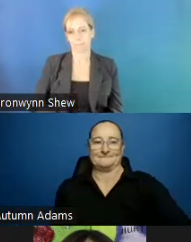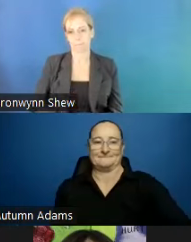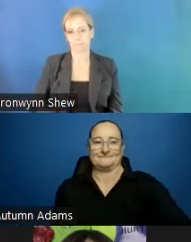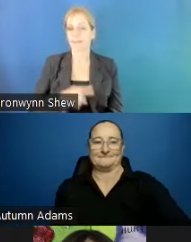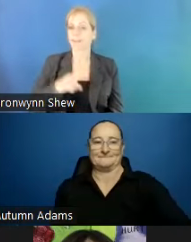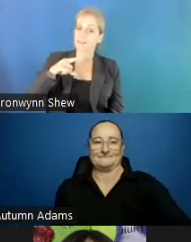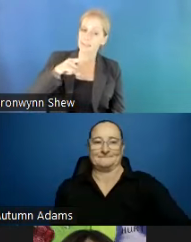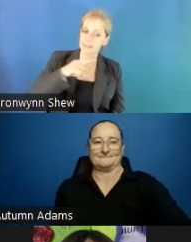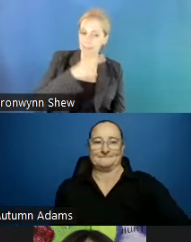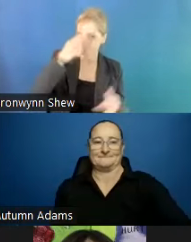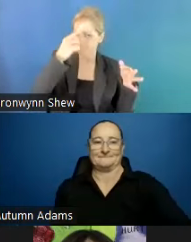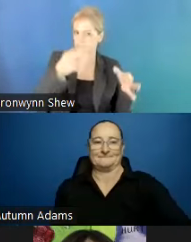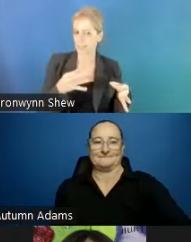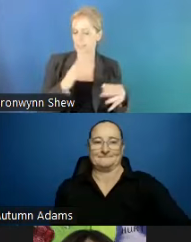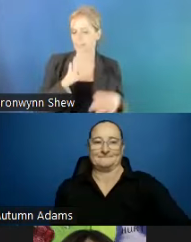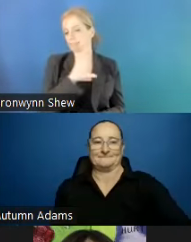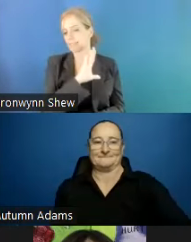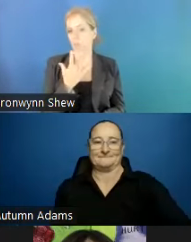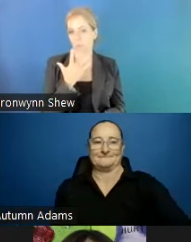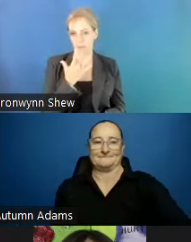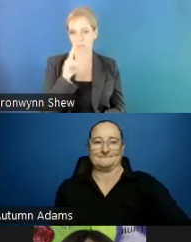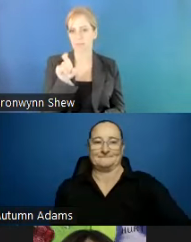is. Next slide, please.